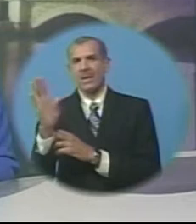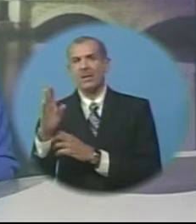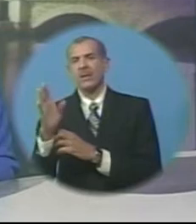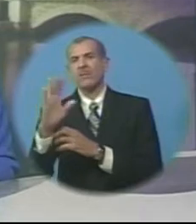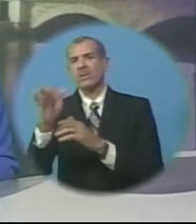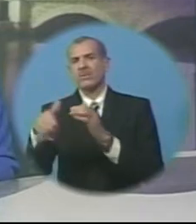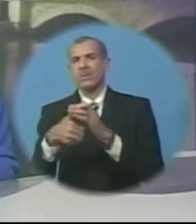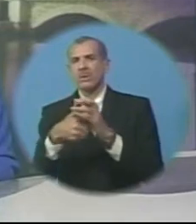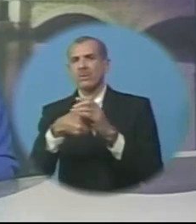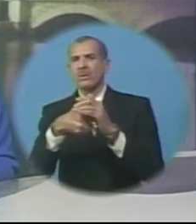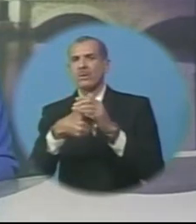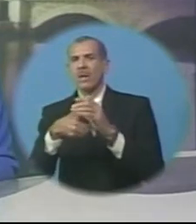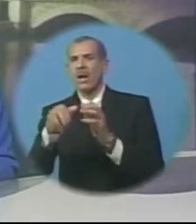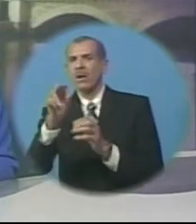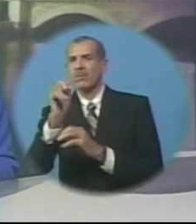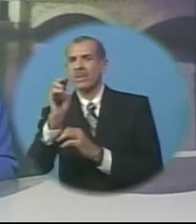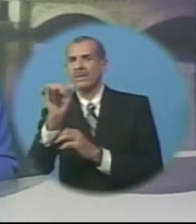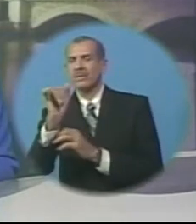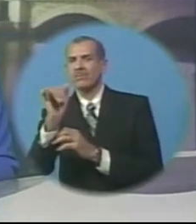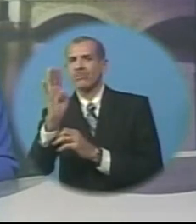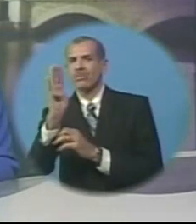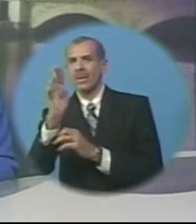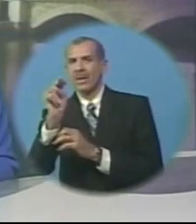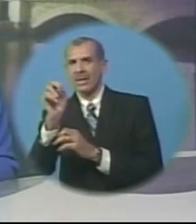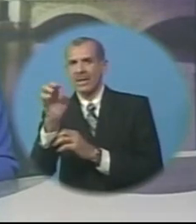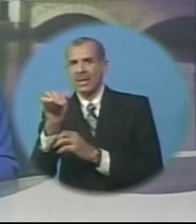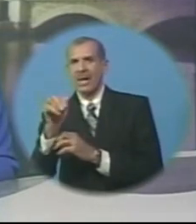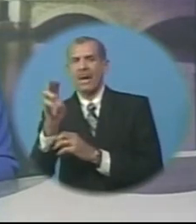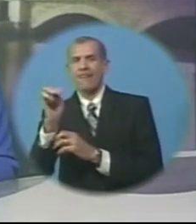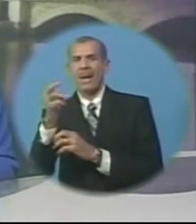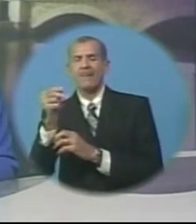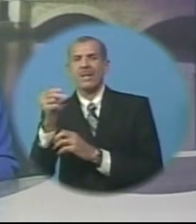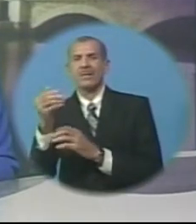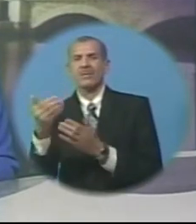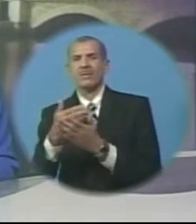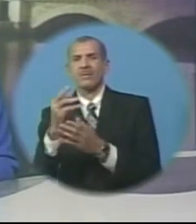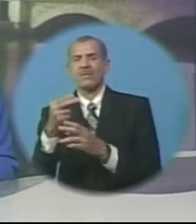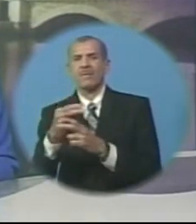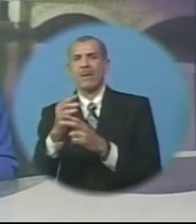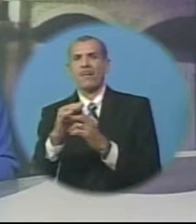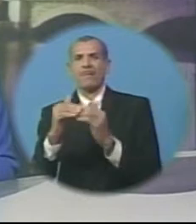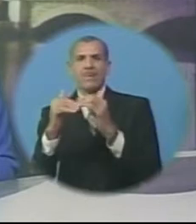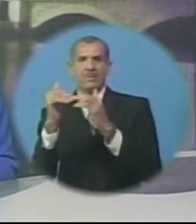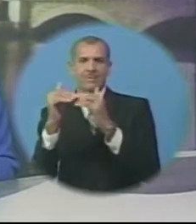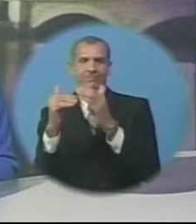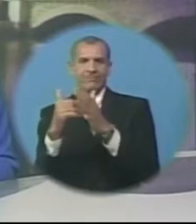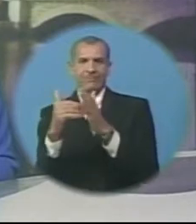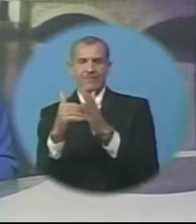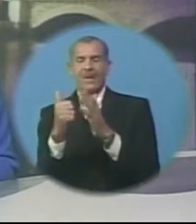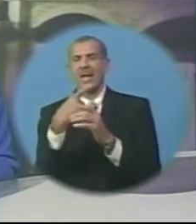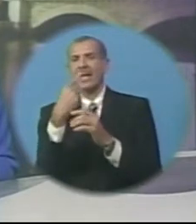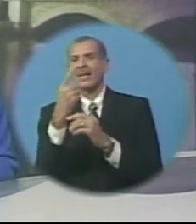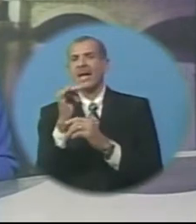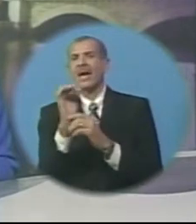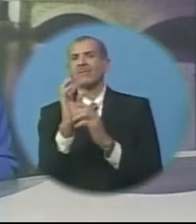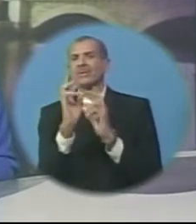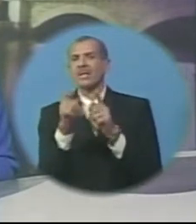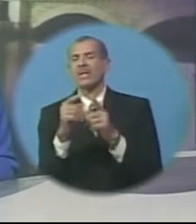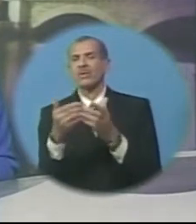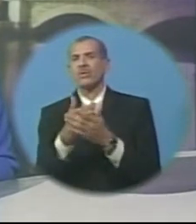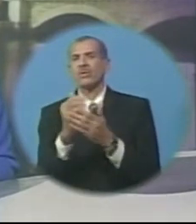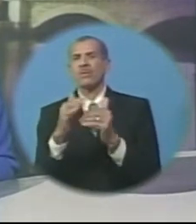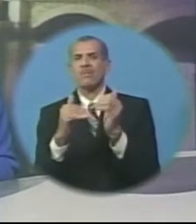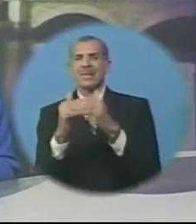the Rubis brand, while the Map Hill service station has been rebranded and rebuilt. Customers also have access to a newly built